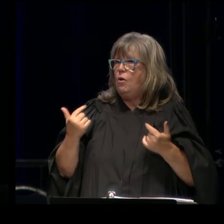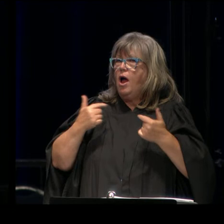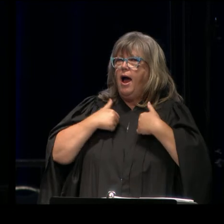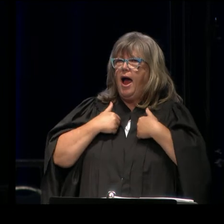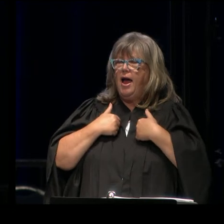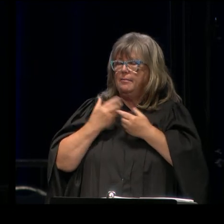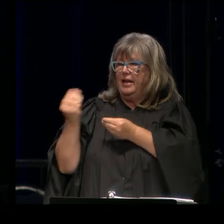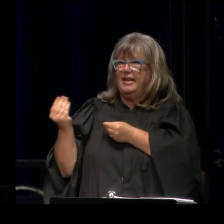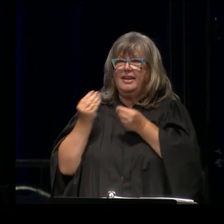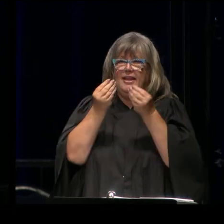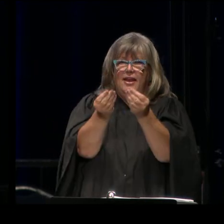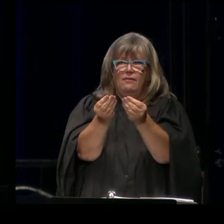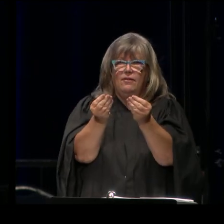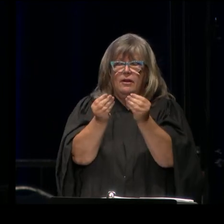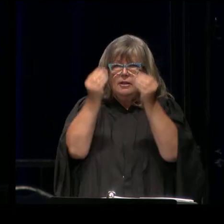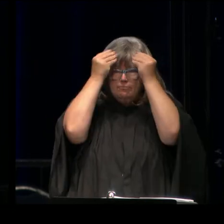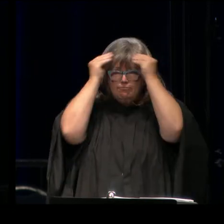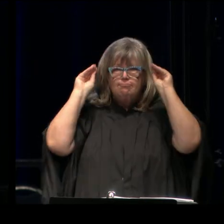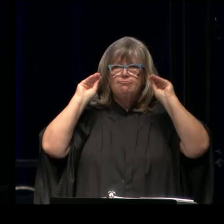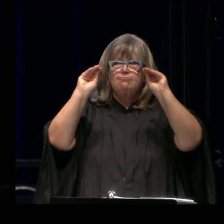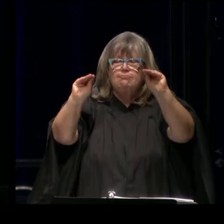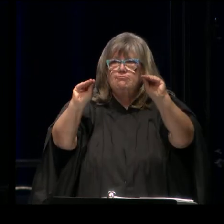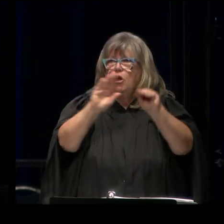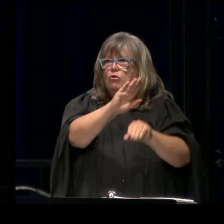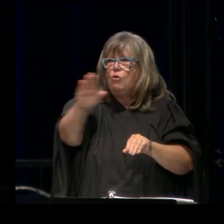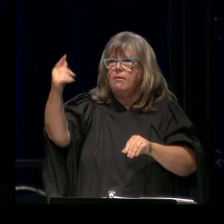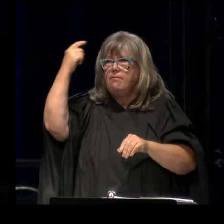minds, in your hearts, in your souls.